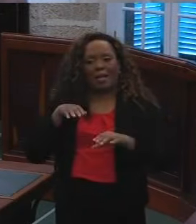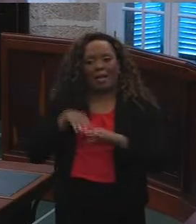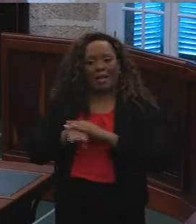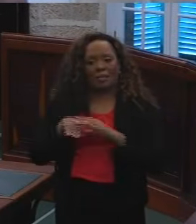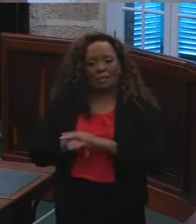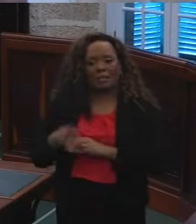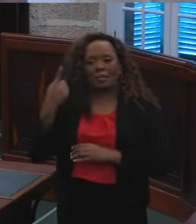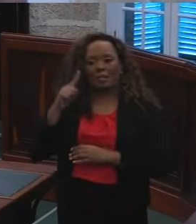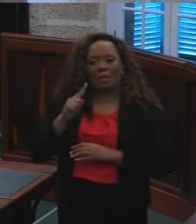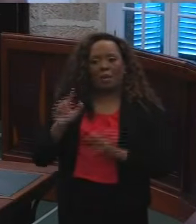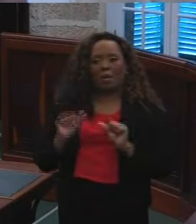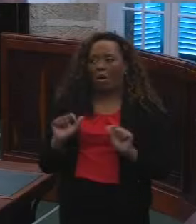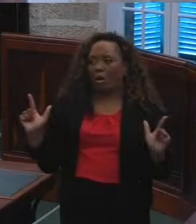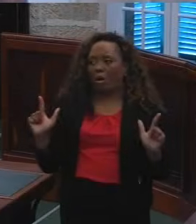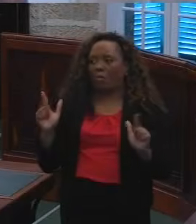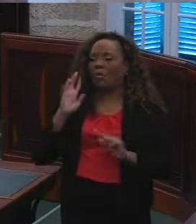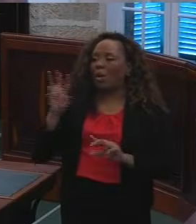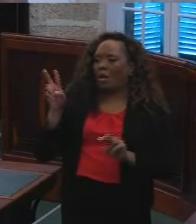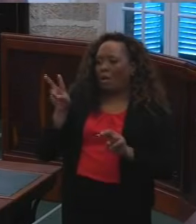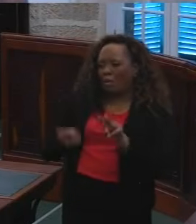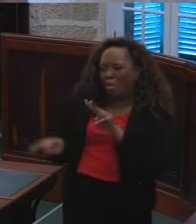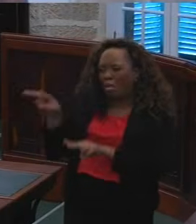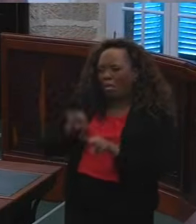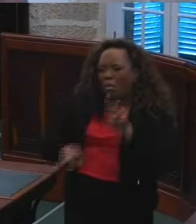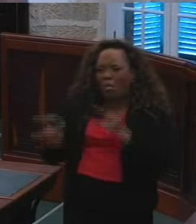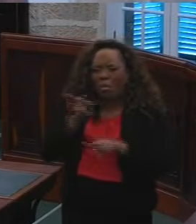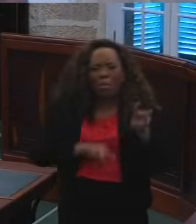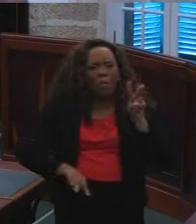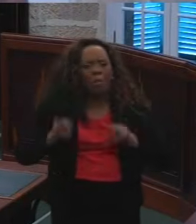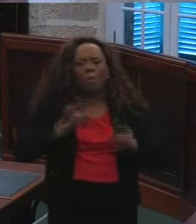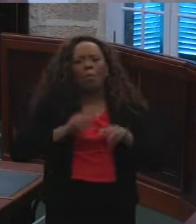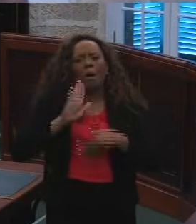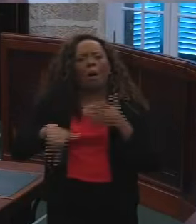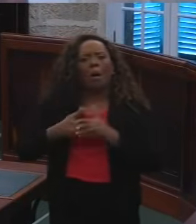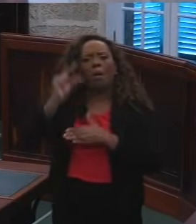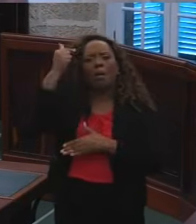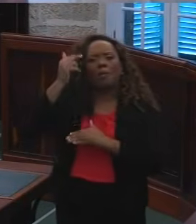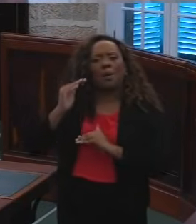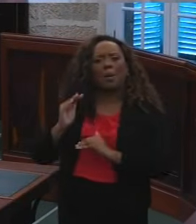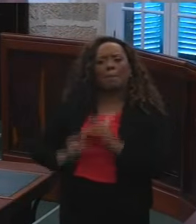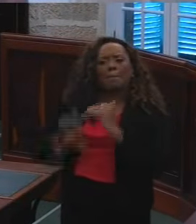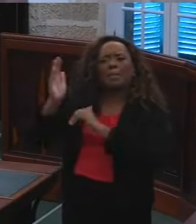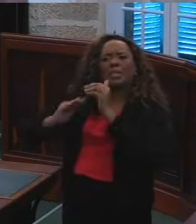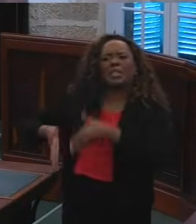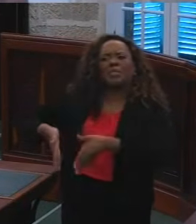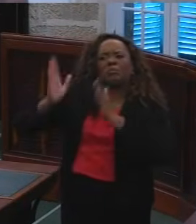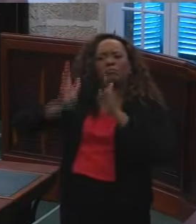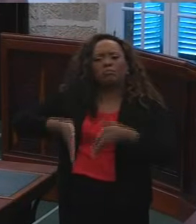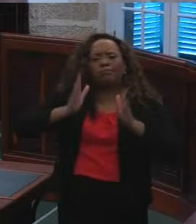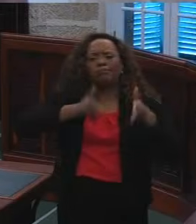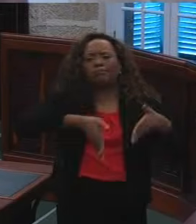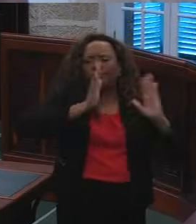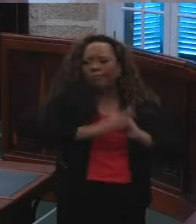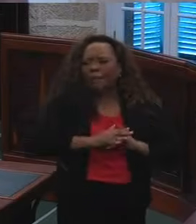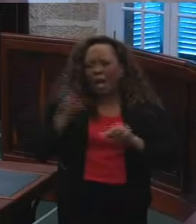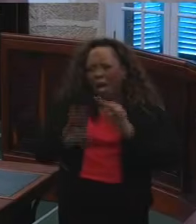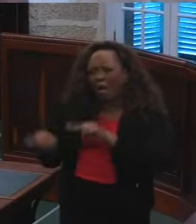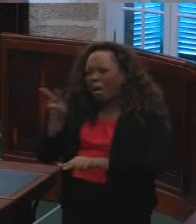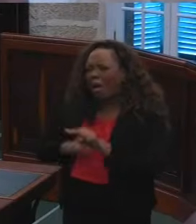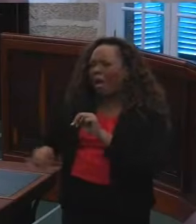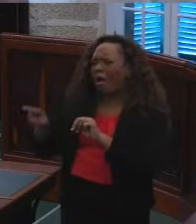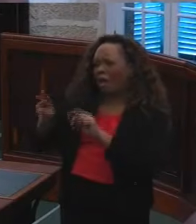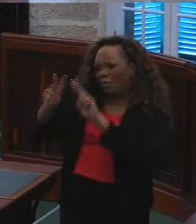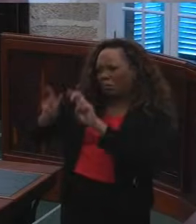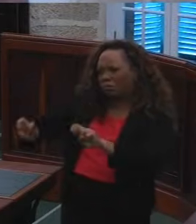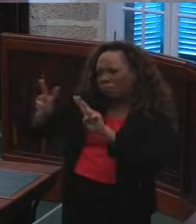the audit all government buildings first, and then we are looking at the private sector to have an all accessible and